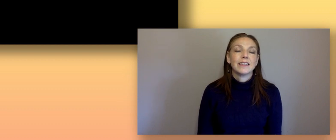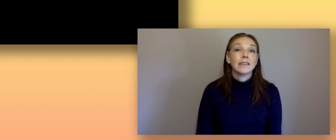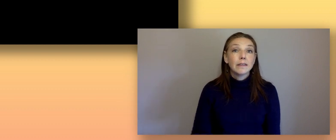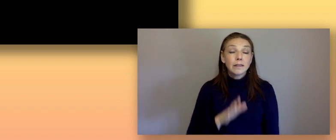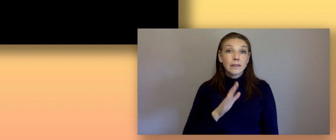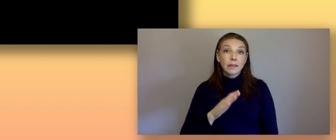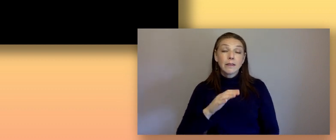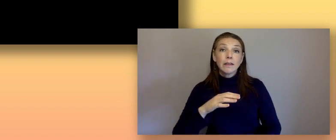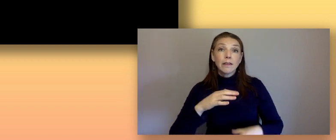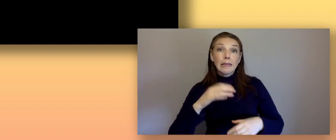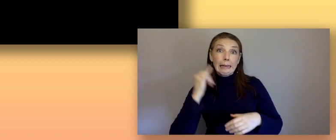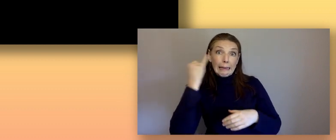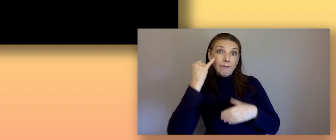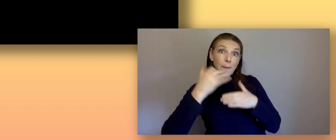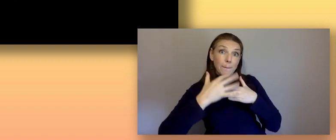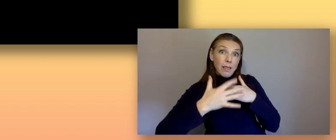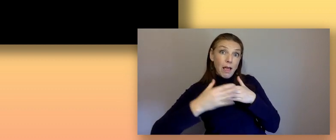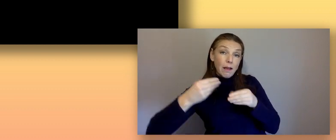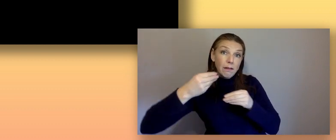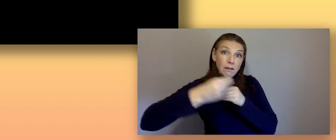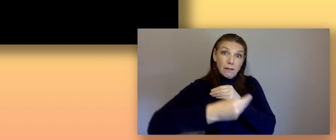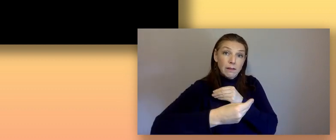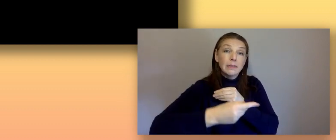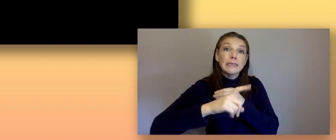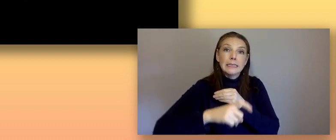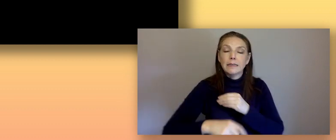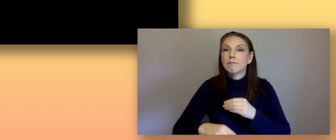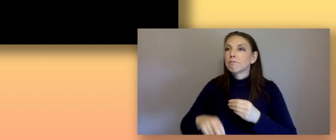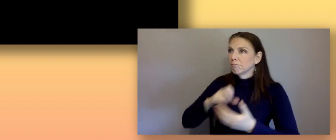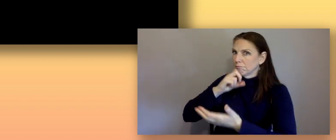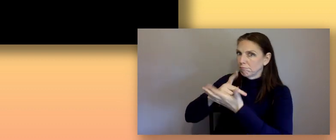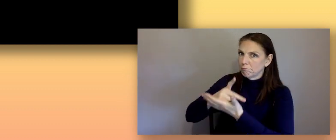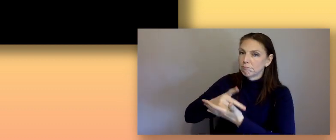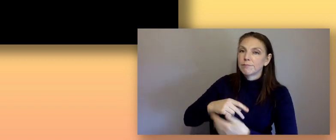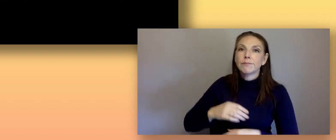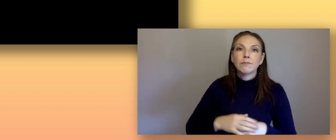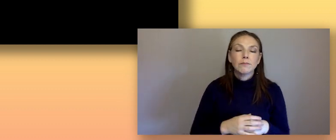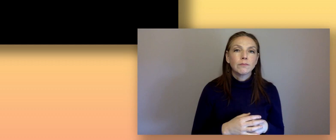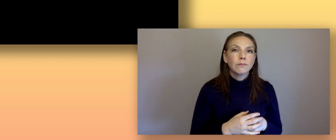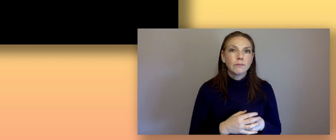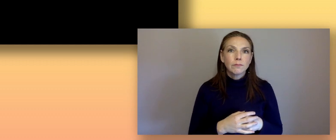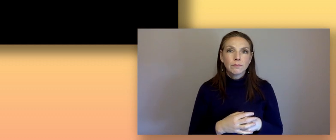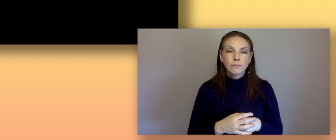If a blood transfer is necessary, do you consent? Yes.